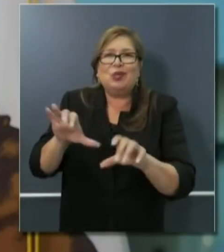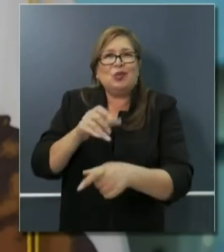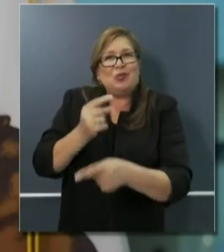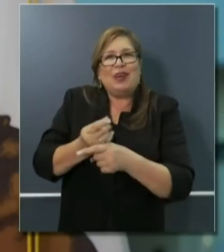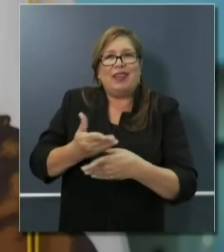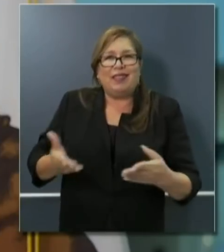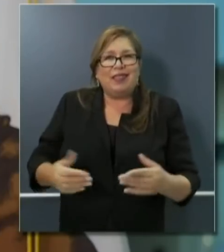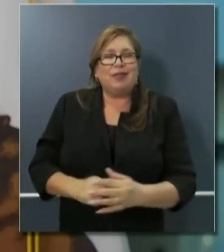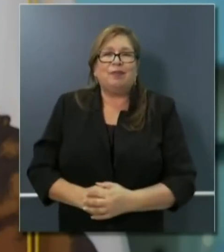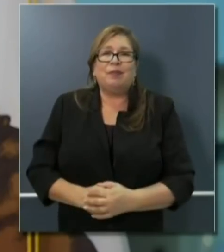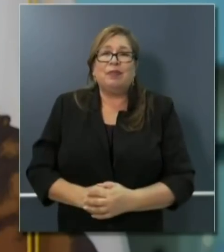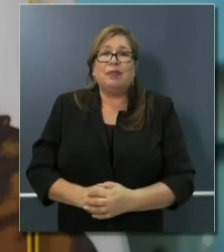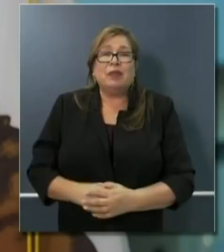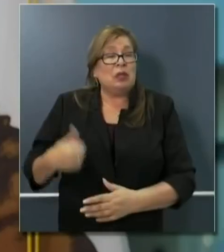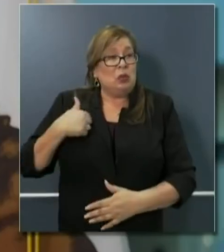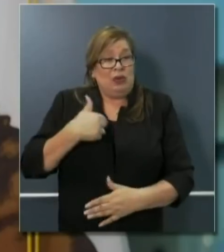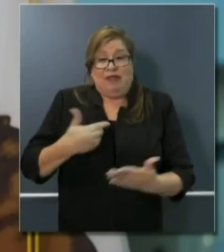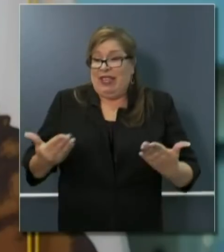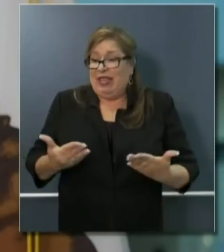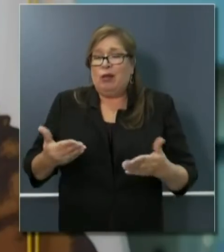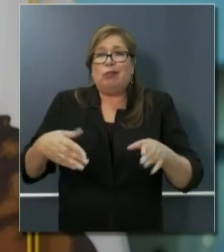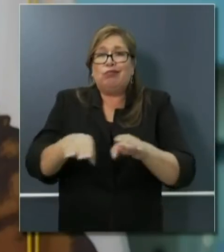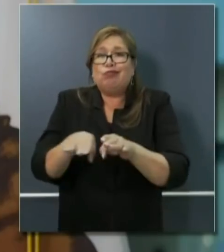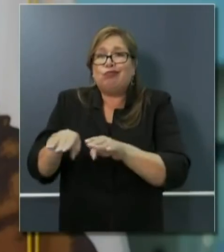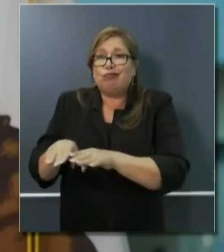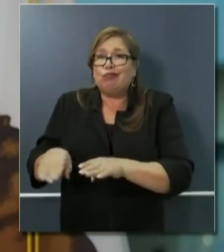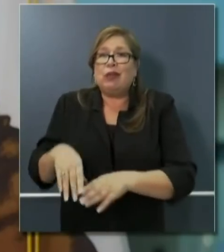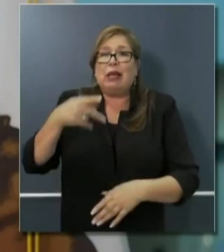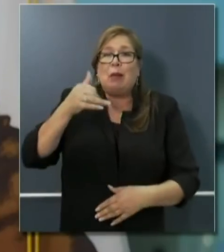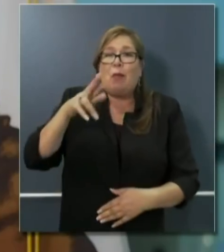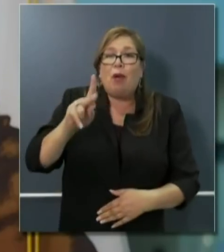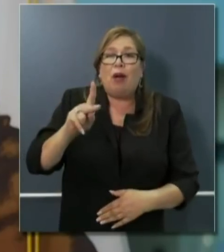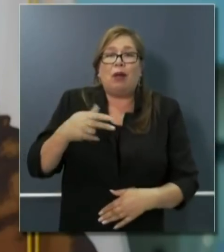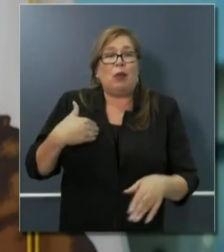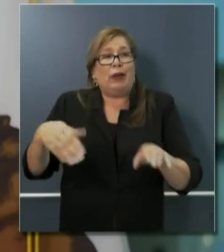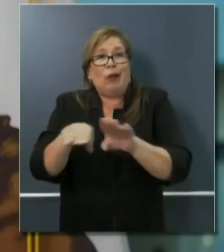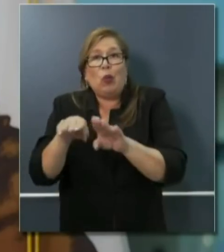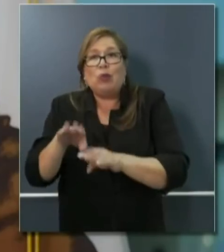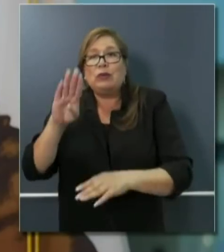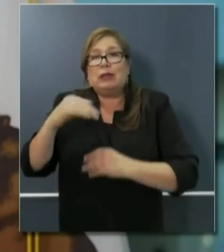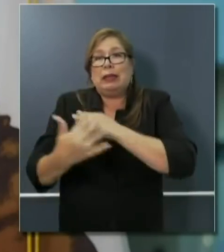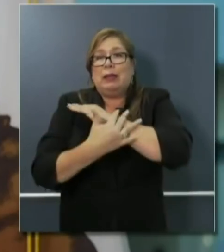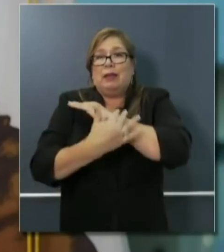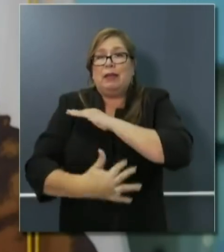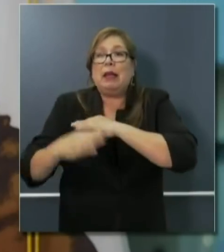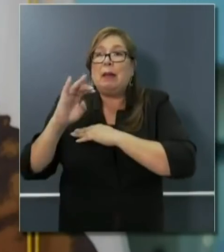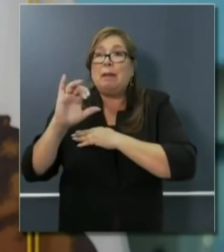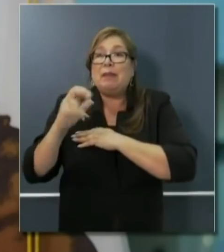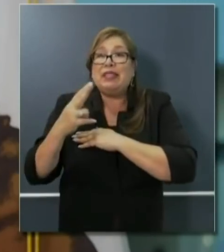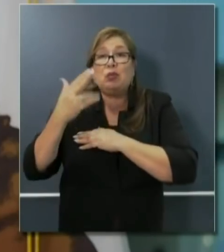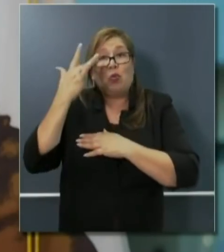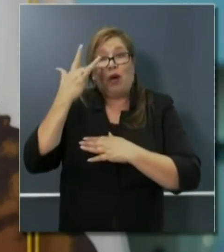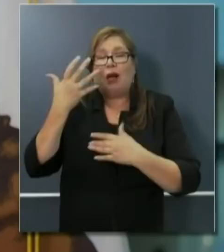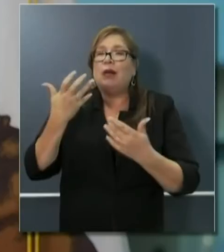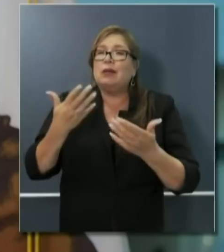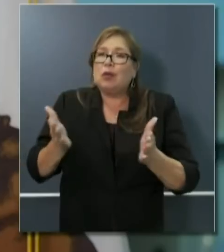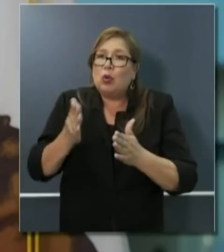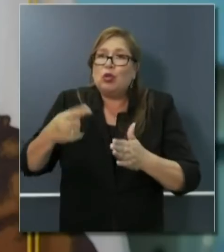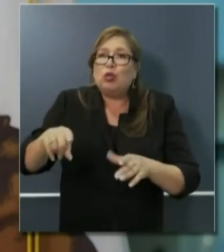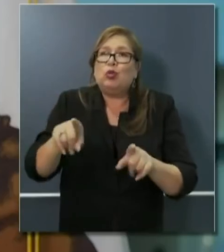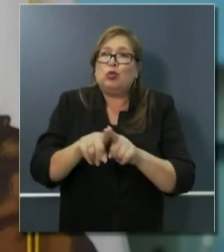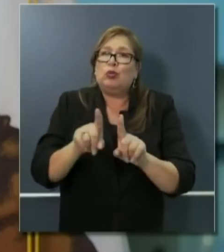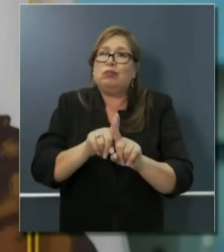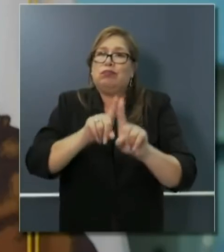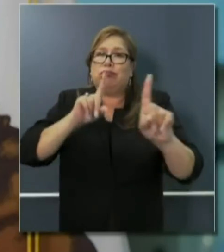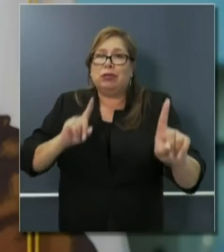and beaches. It's just a reminder to keep your distance physically, and to the extent we have to continue to do even more on